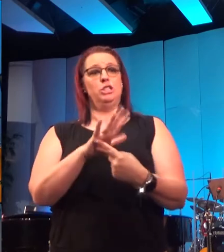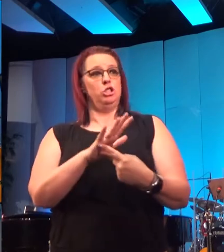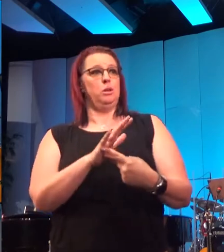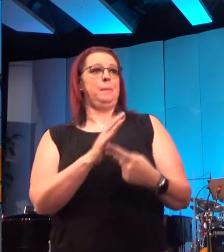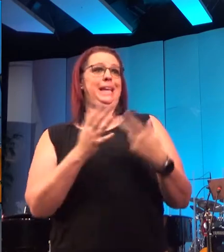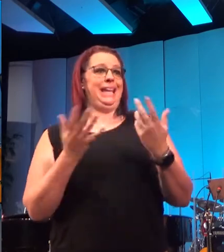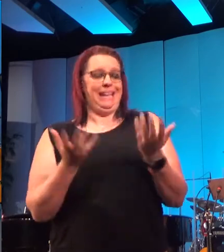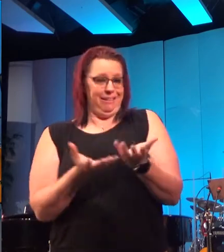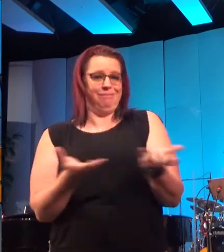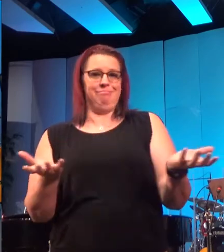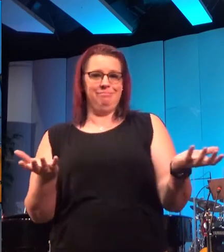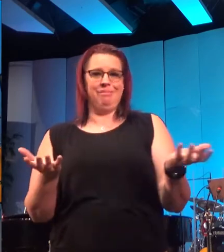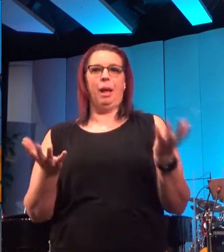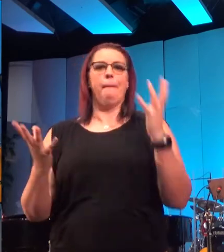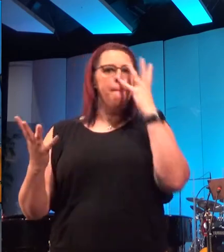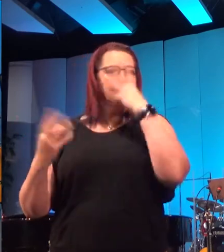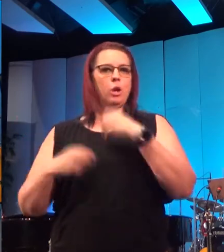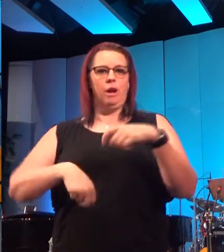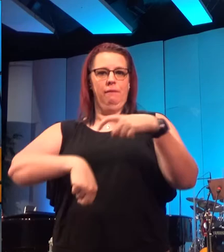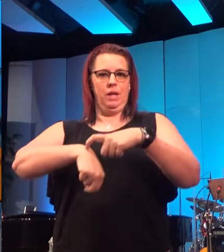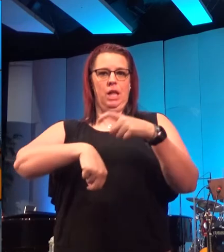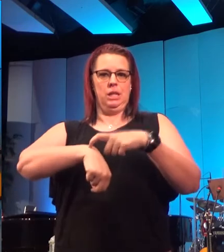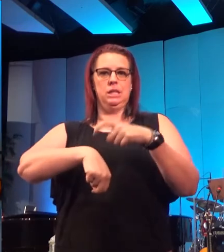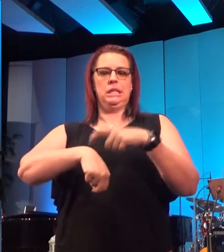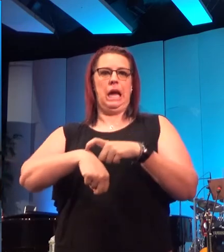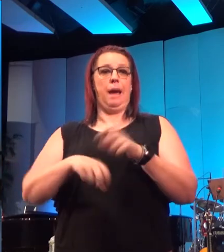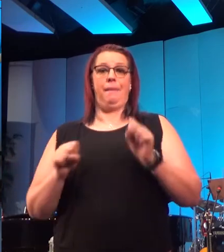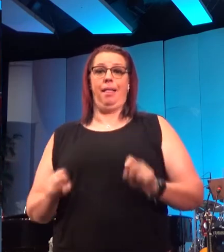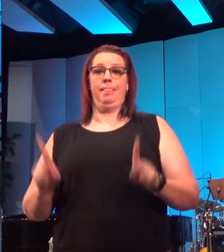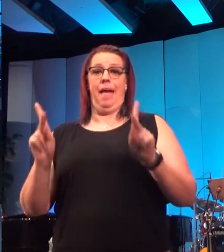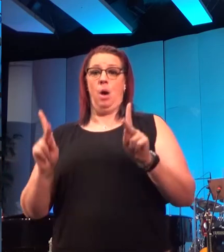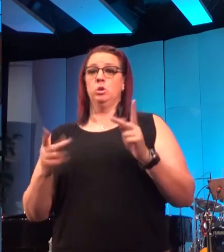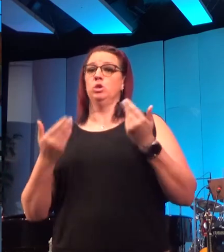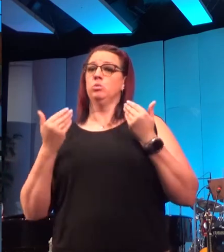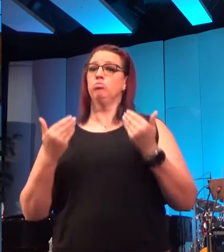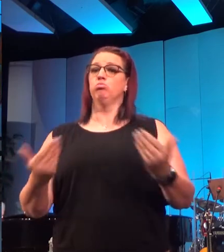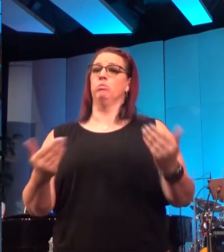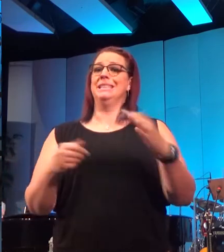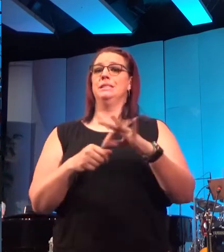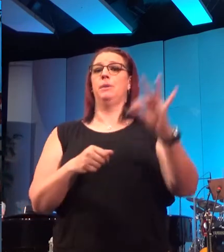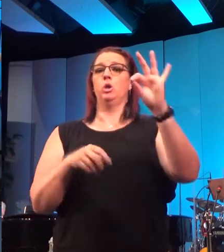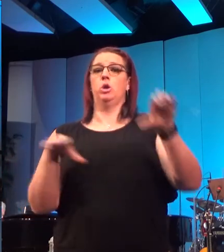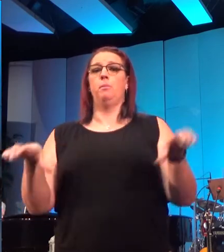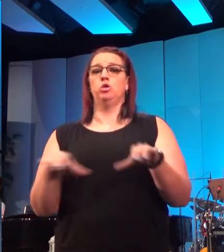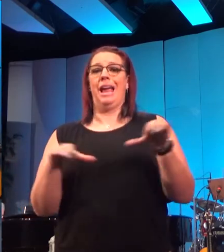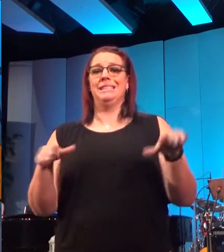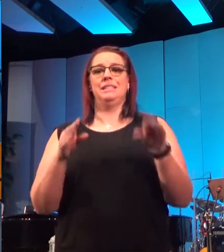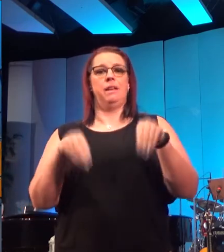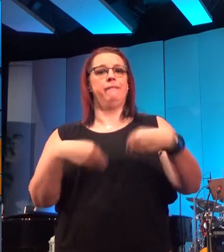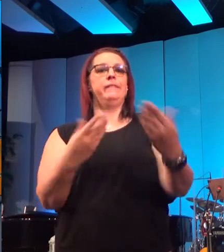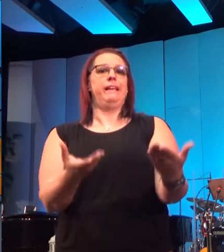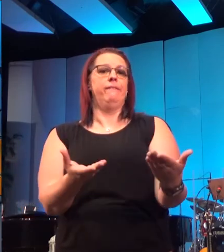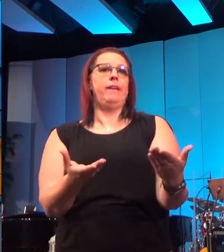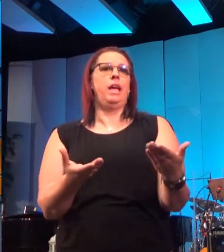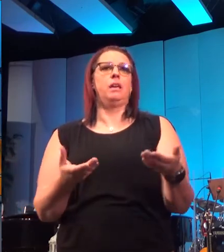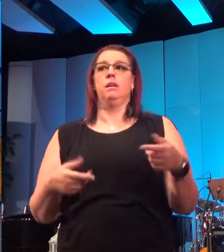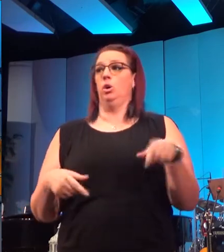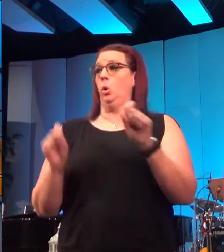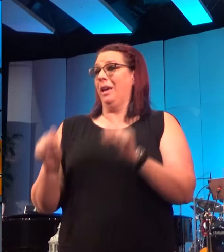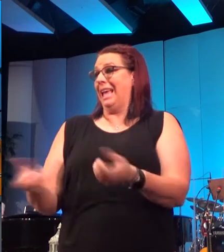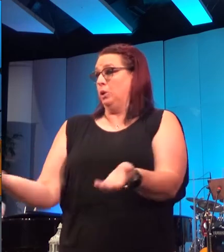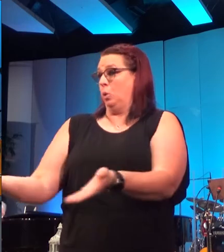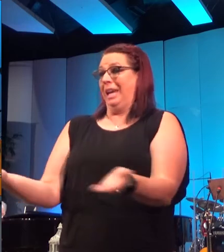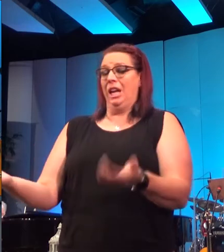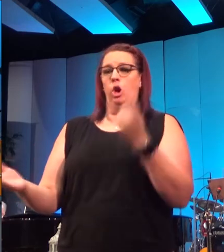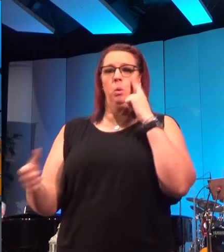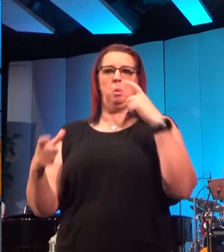inlets. So this beautiful time allows you to enter into the spiritual practice of conscious giving. You can do that for those of you present. We're going to